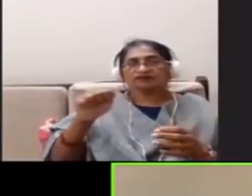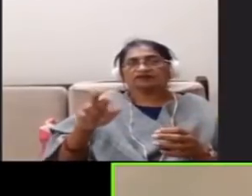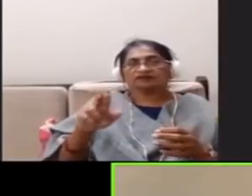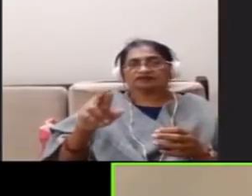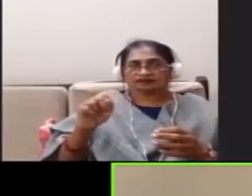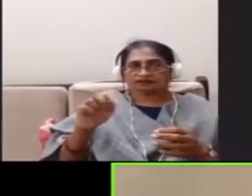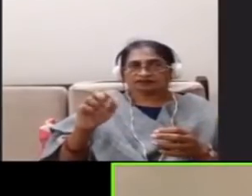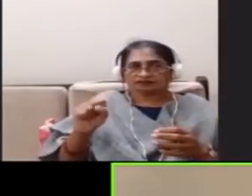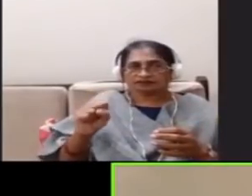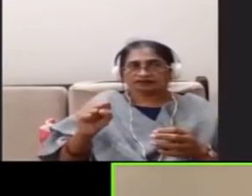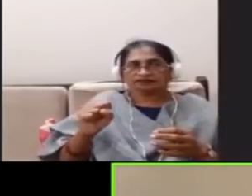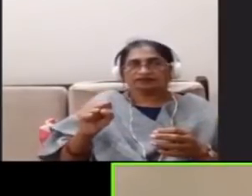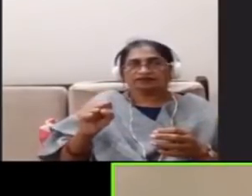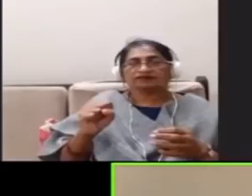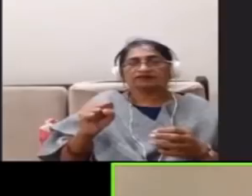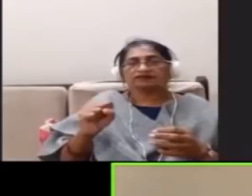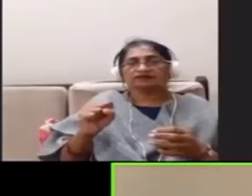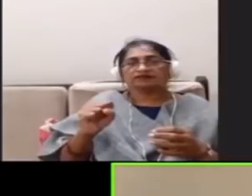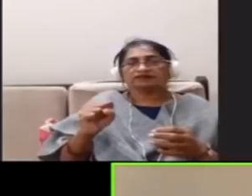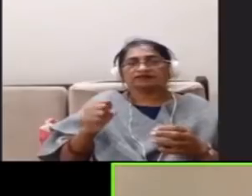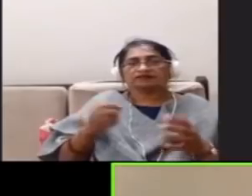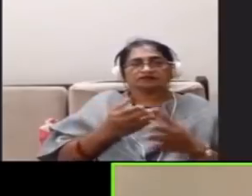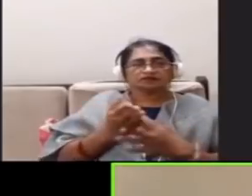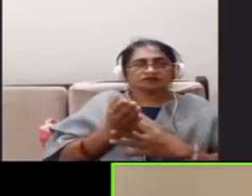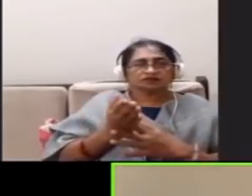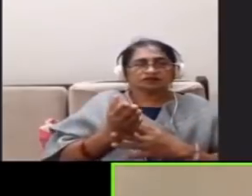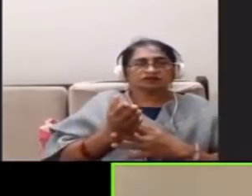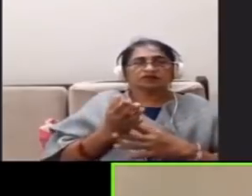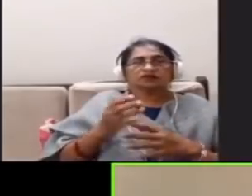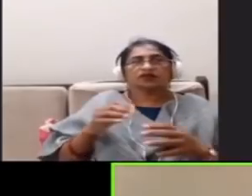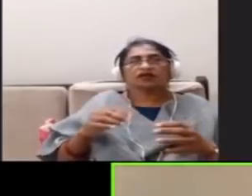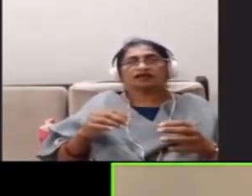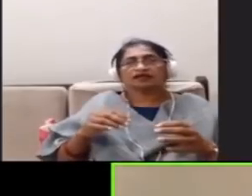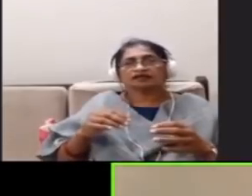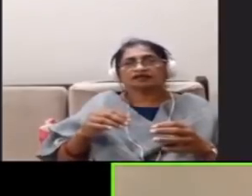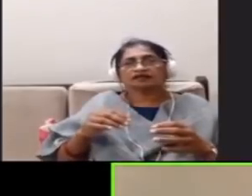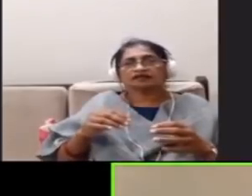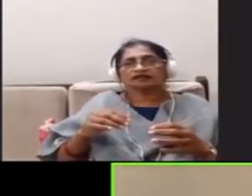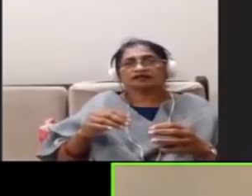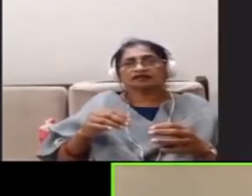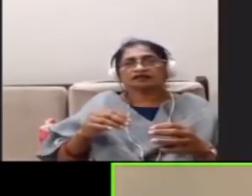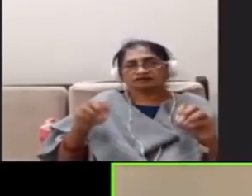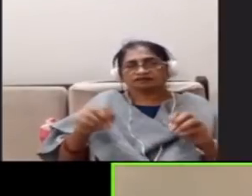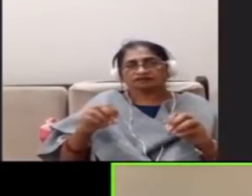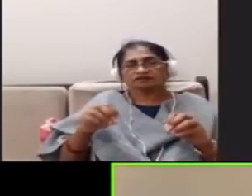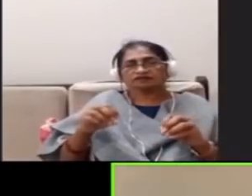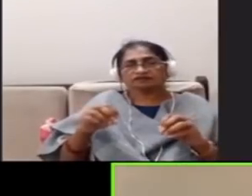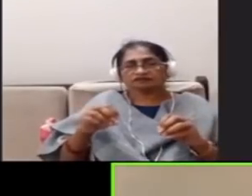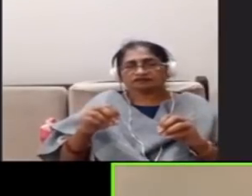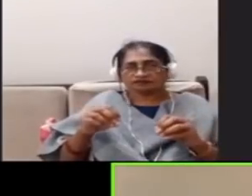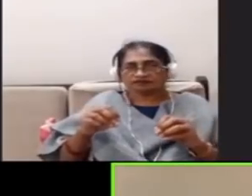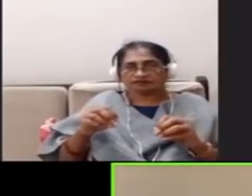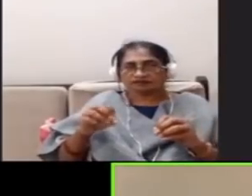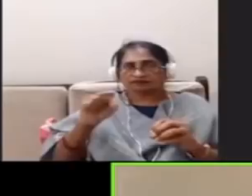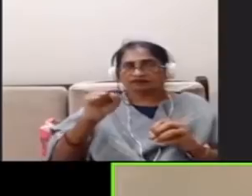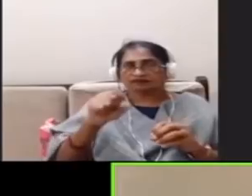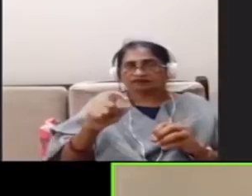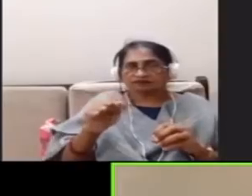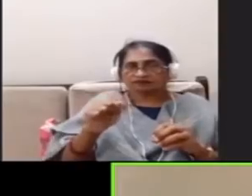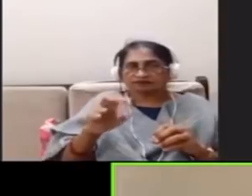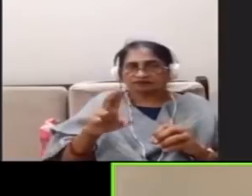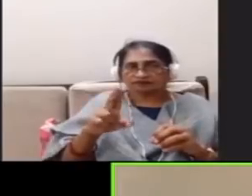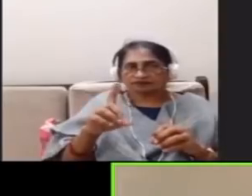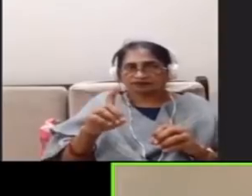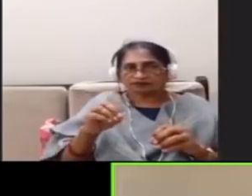adults through studios at an organization in our area called Studio Channel Islands,